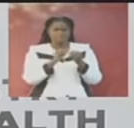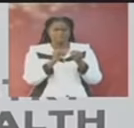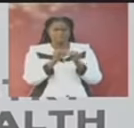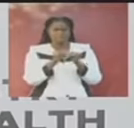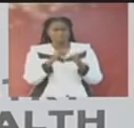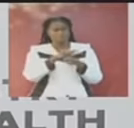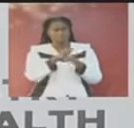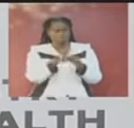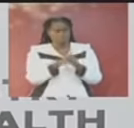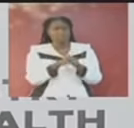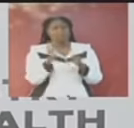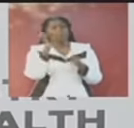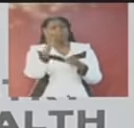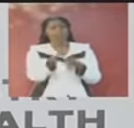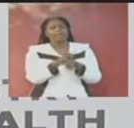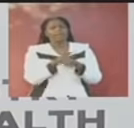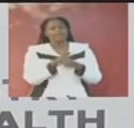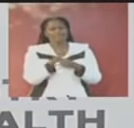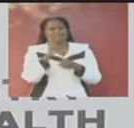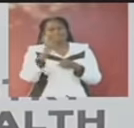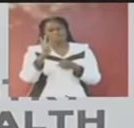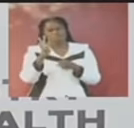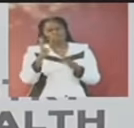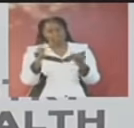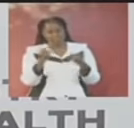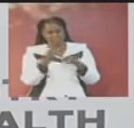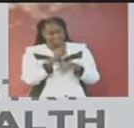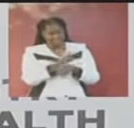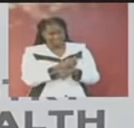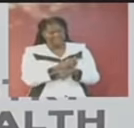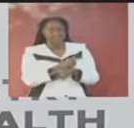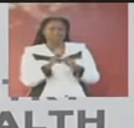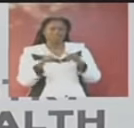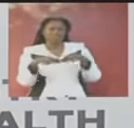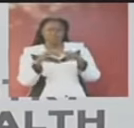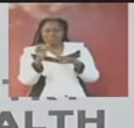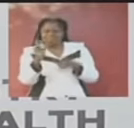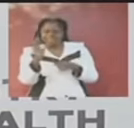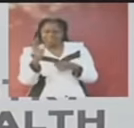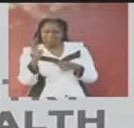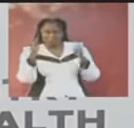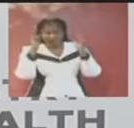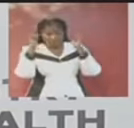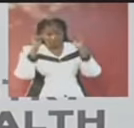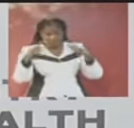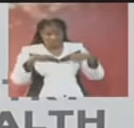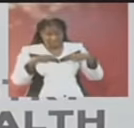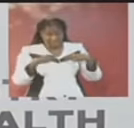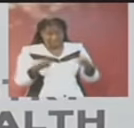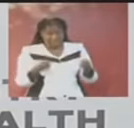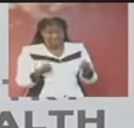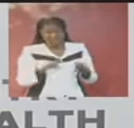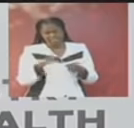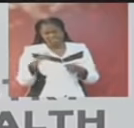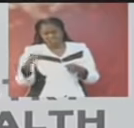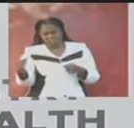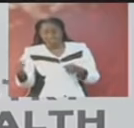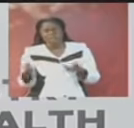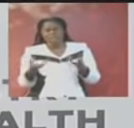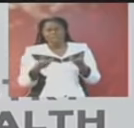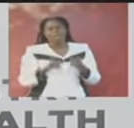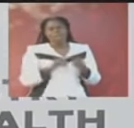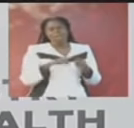4 p.m. from the Ministry of Health on social media and with various media